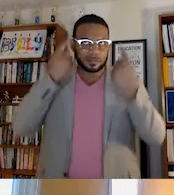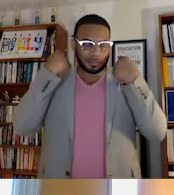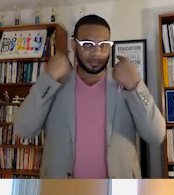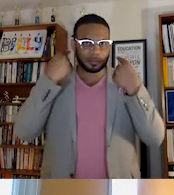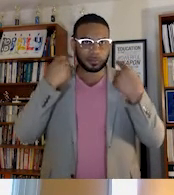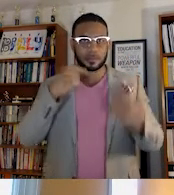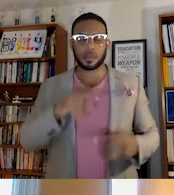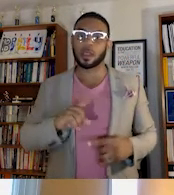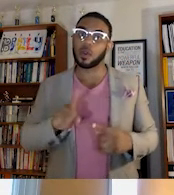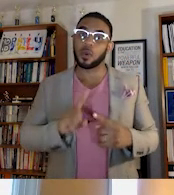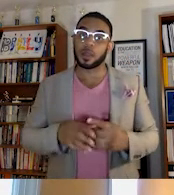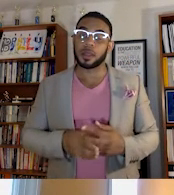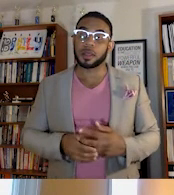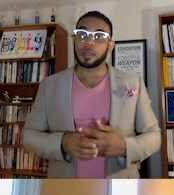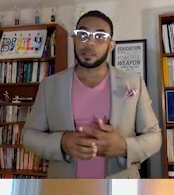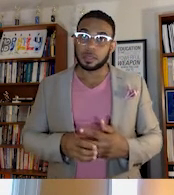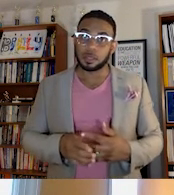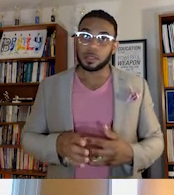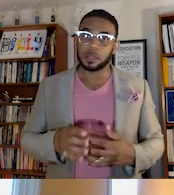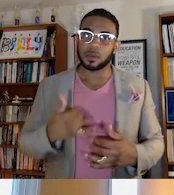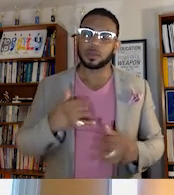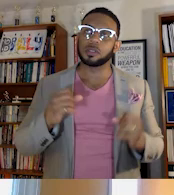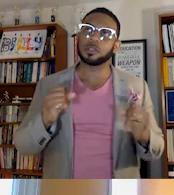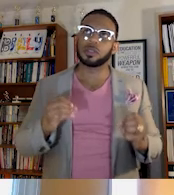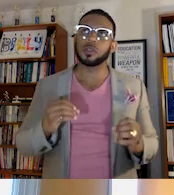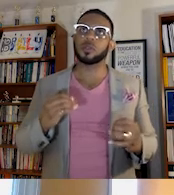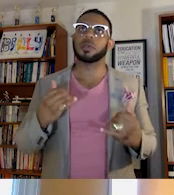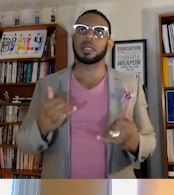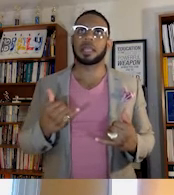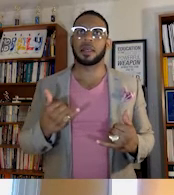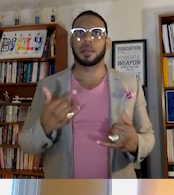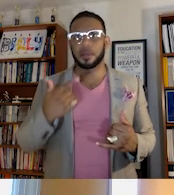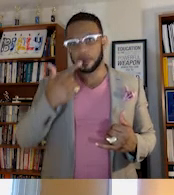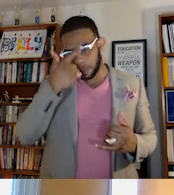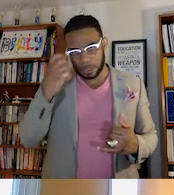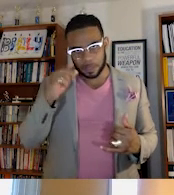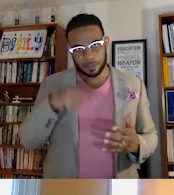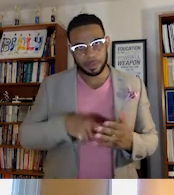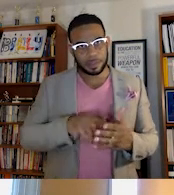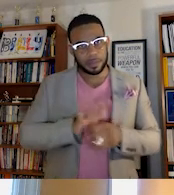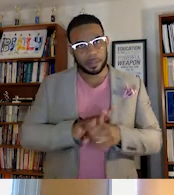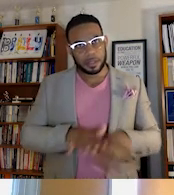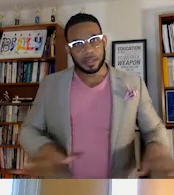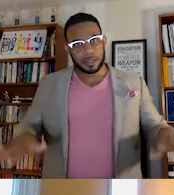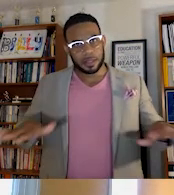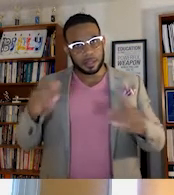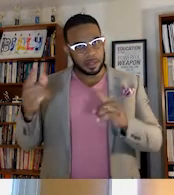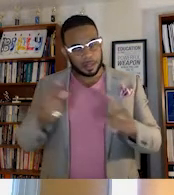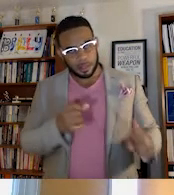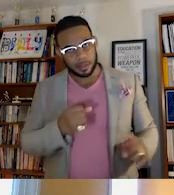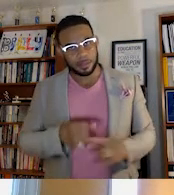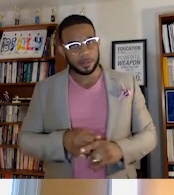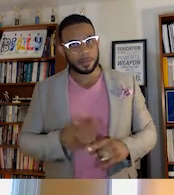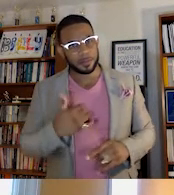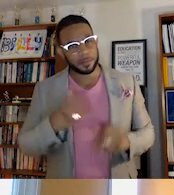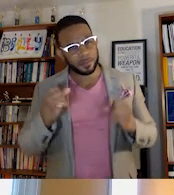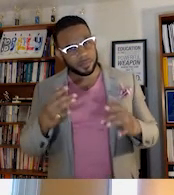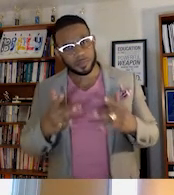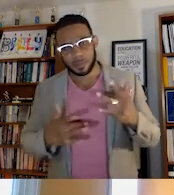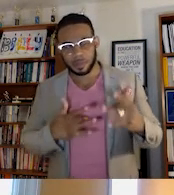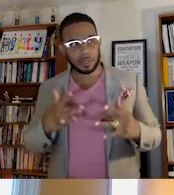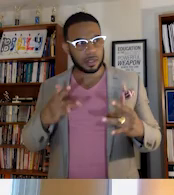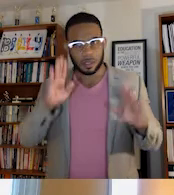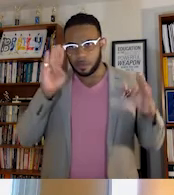mind. Where we're so now, because of this pandemic that's going on, we're so